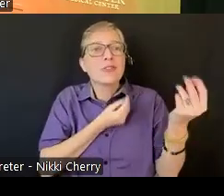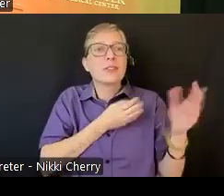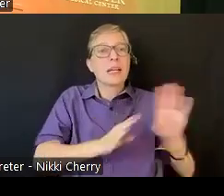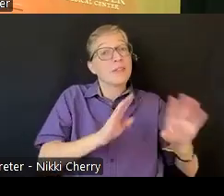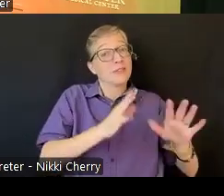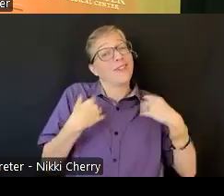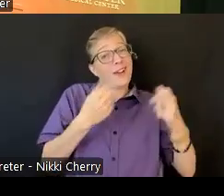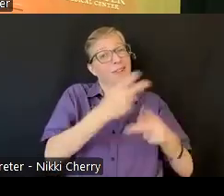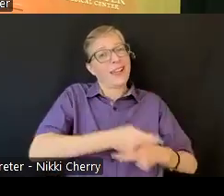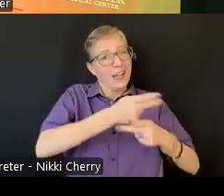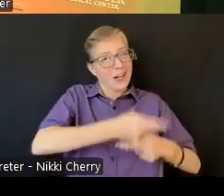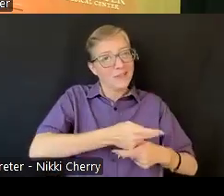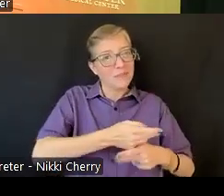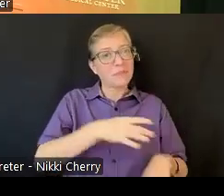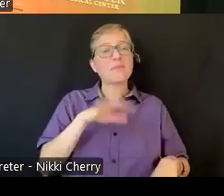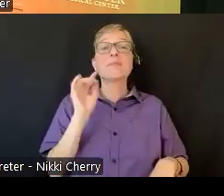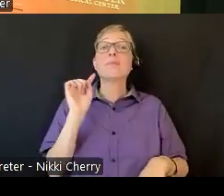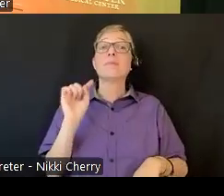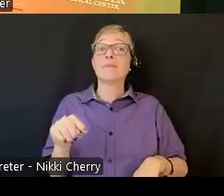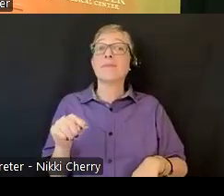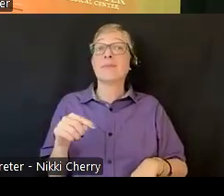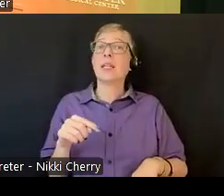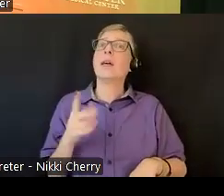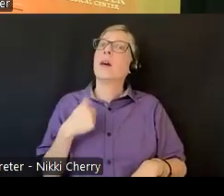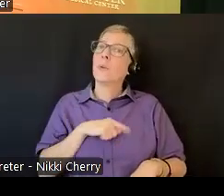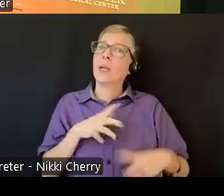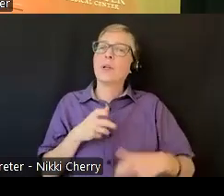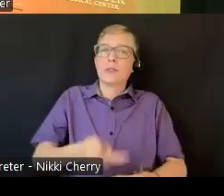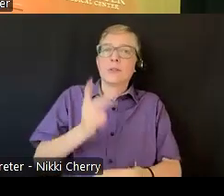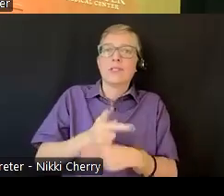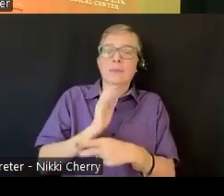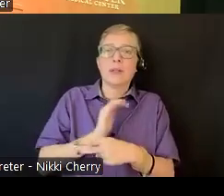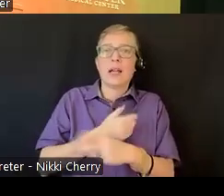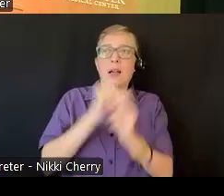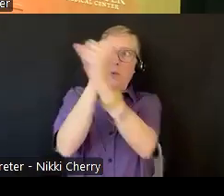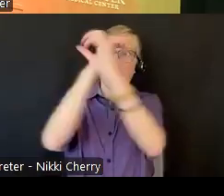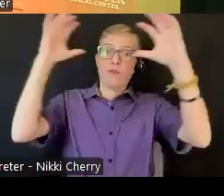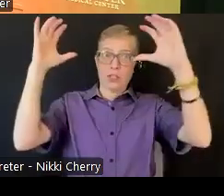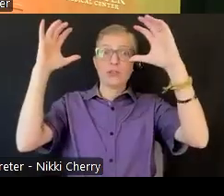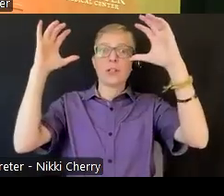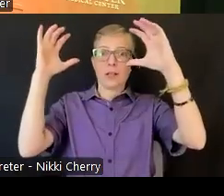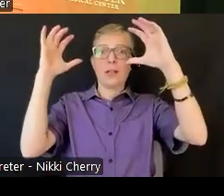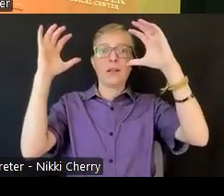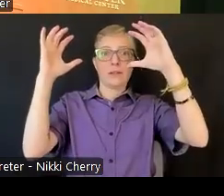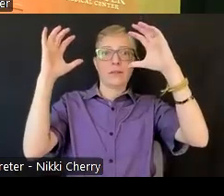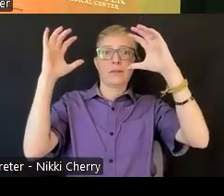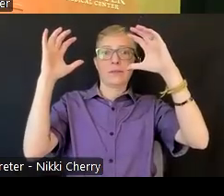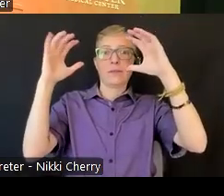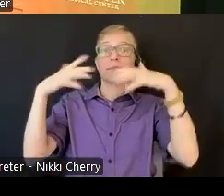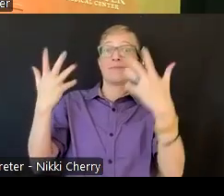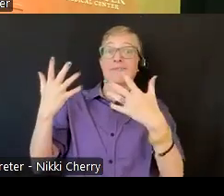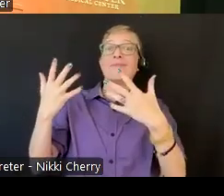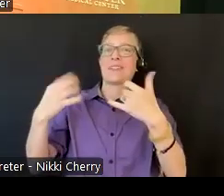our vision of Department of Permeable Boundary across the missions, also very important across